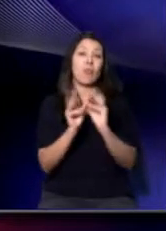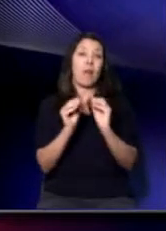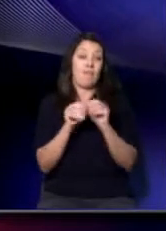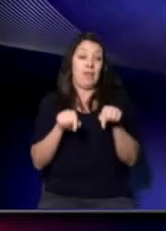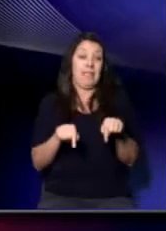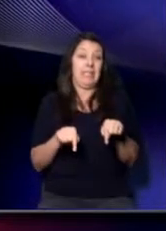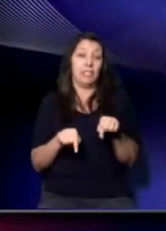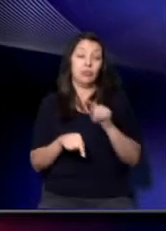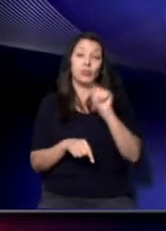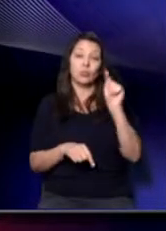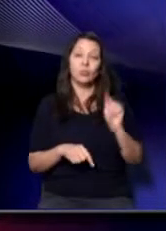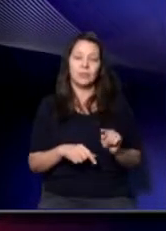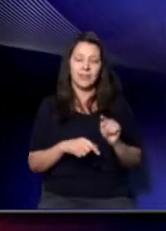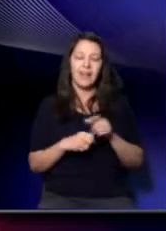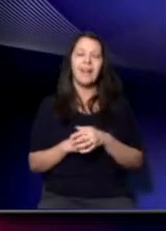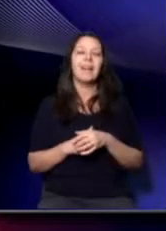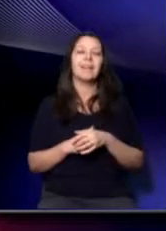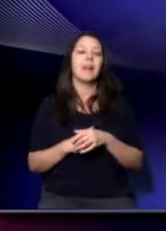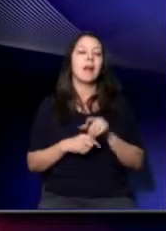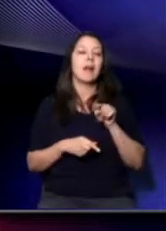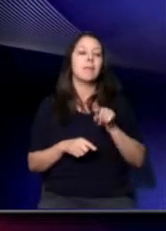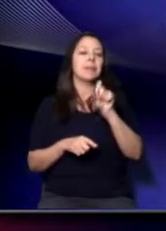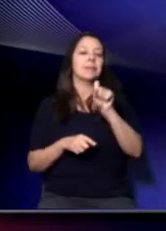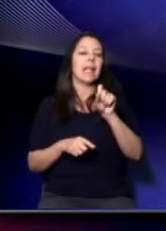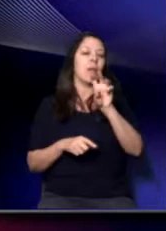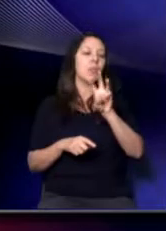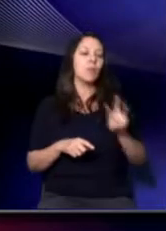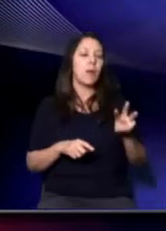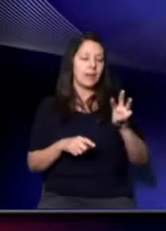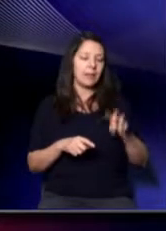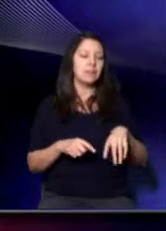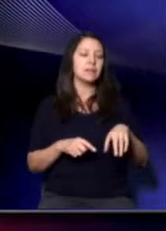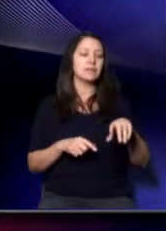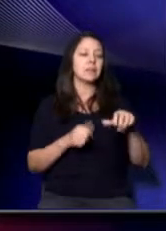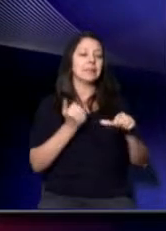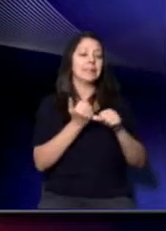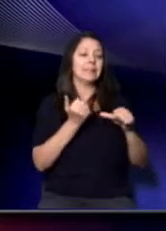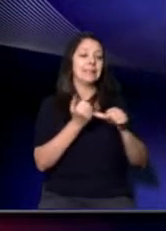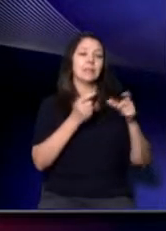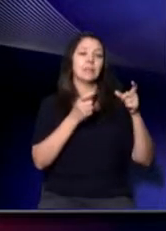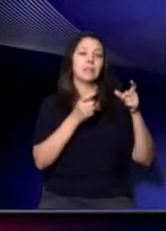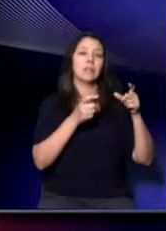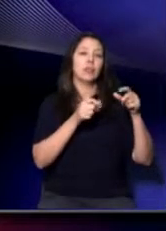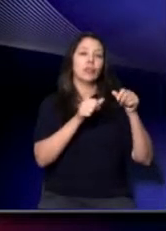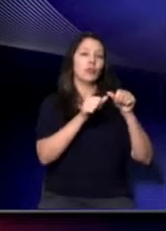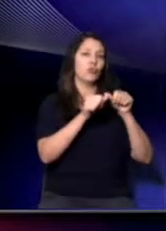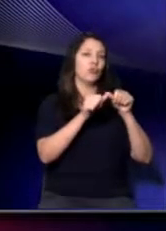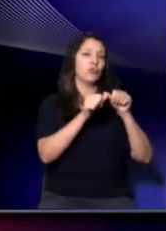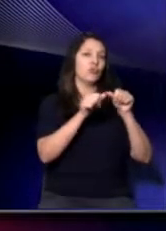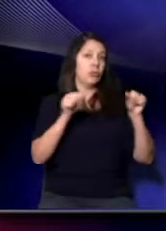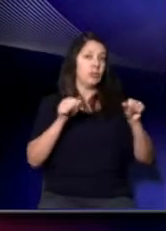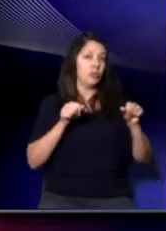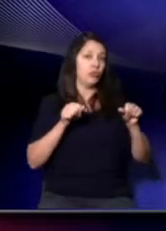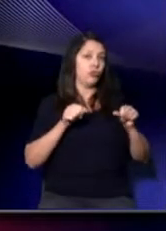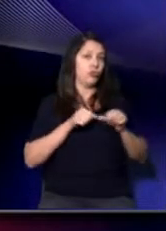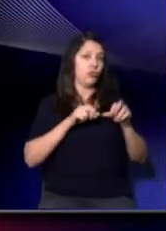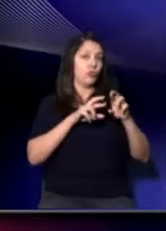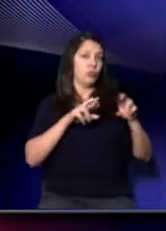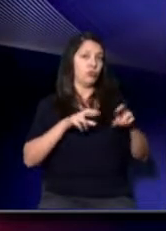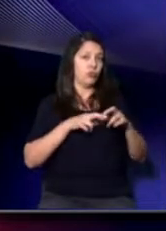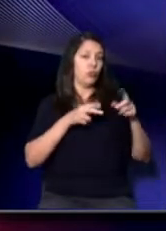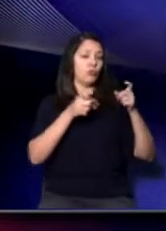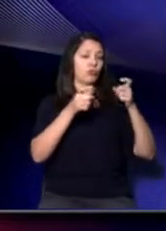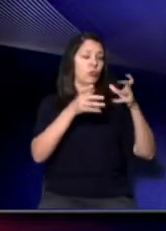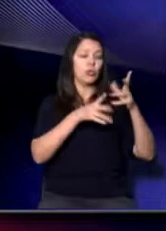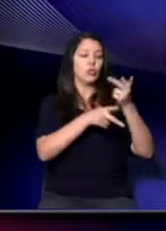Tucson, and the Southwest Regional Assistant Director Southwest Regional